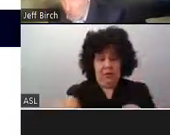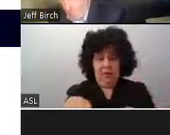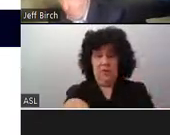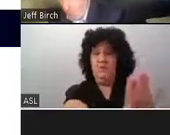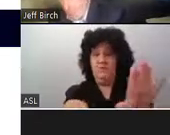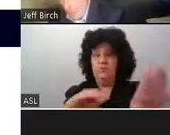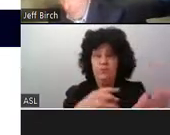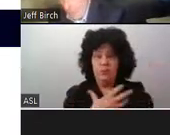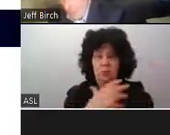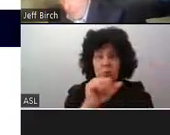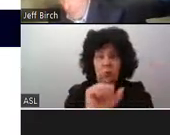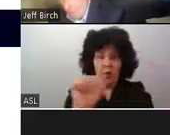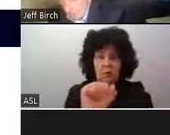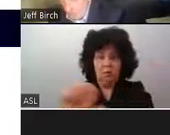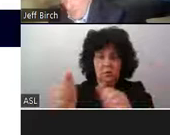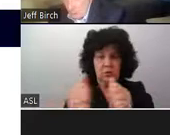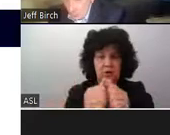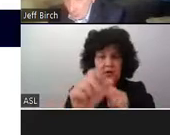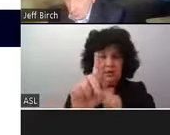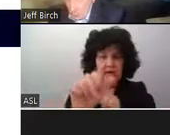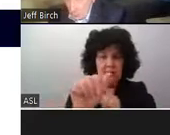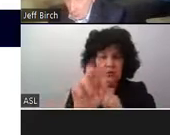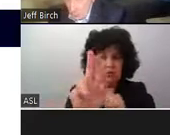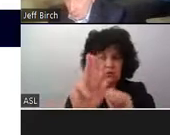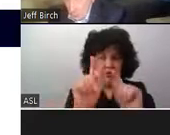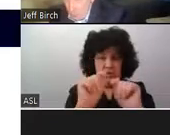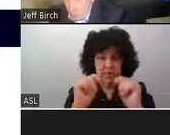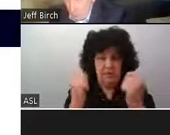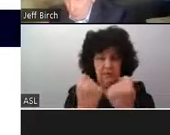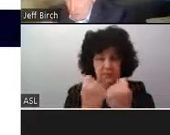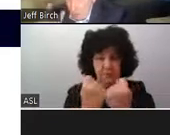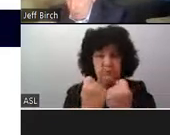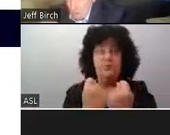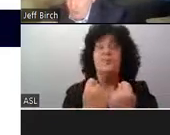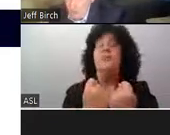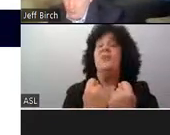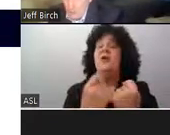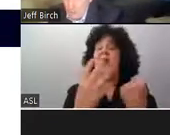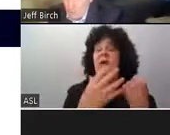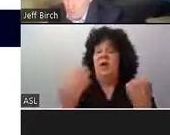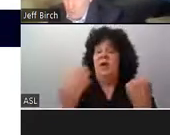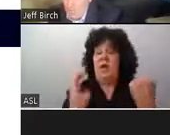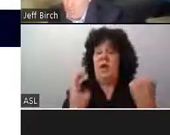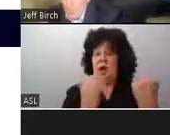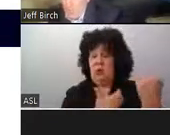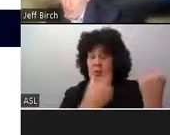with the DAU team, Booz Allen, who was their support contractor, and what we did is our ultimate goal was